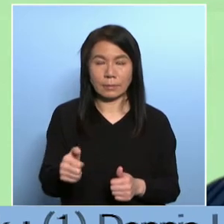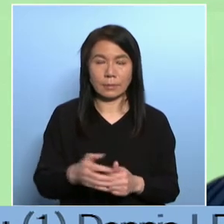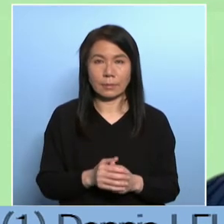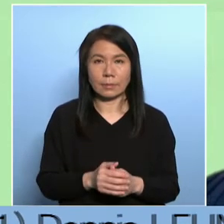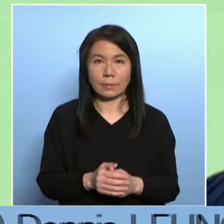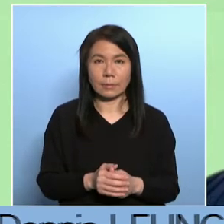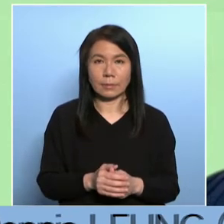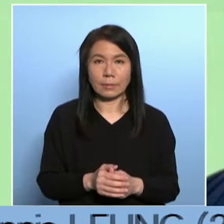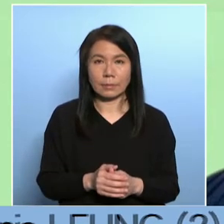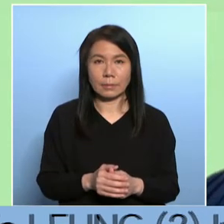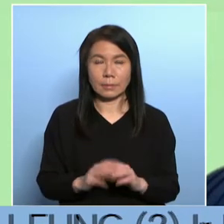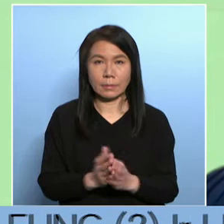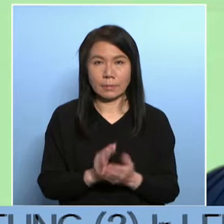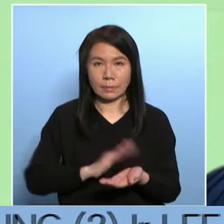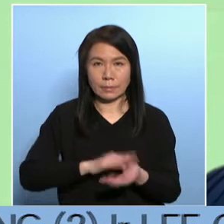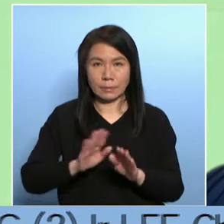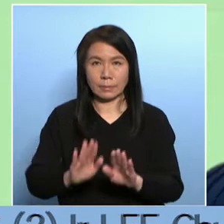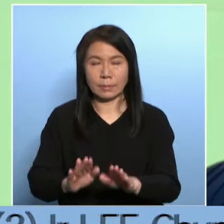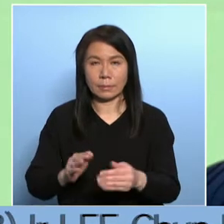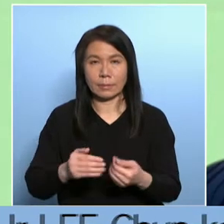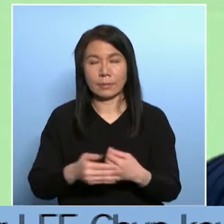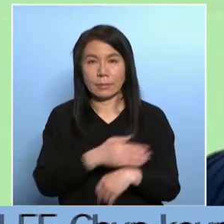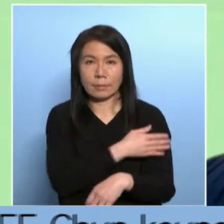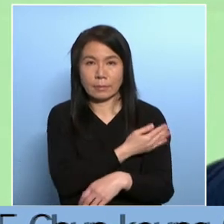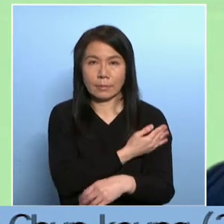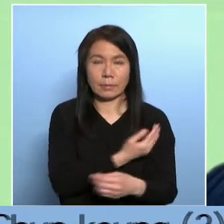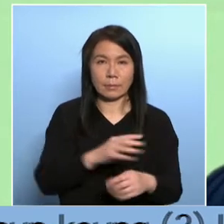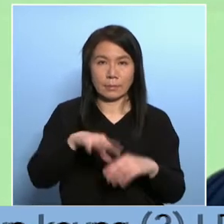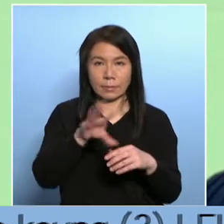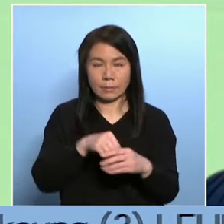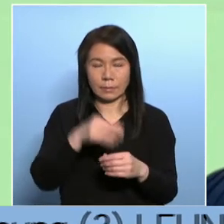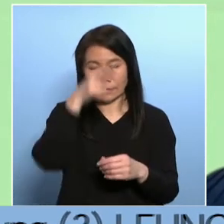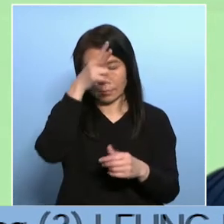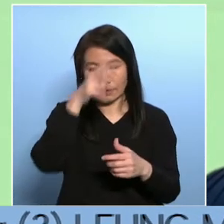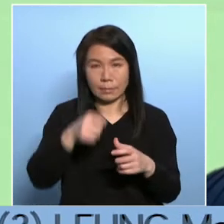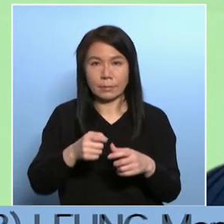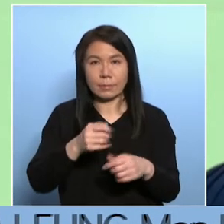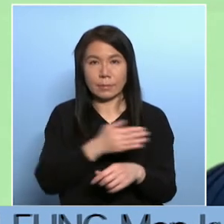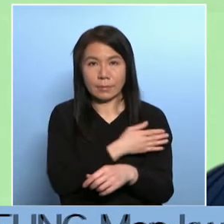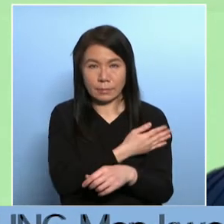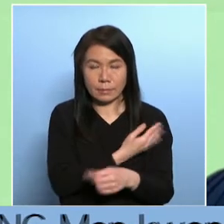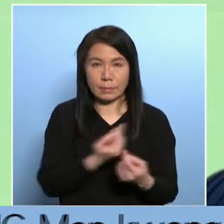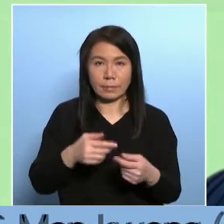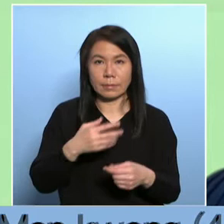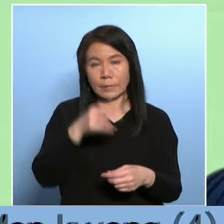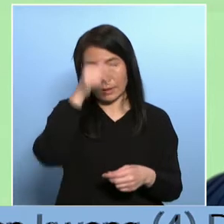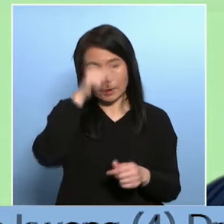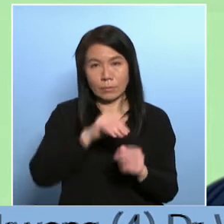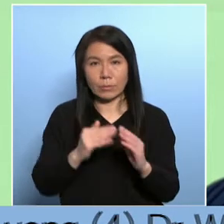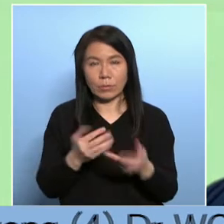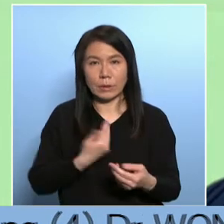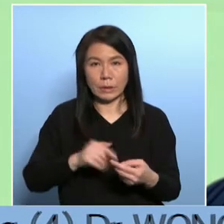First, I would like to thank all frontline workers fighting the epidemic. That includes civil servants, hospital